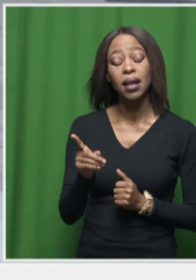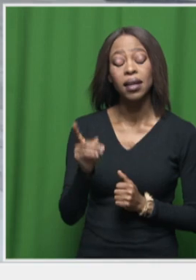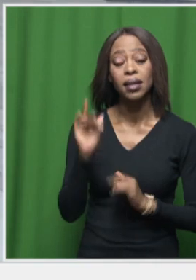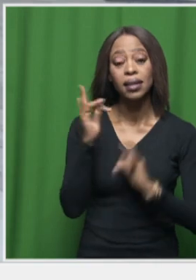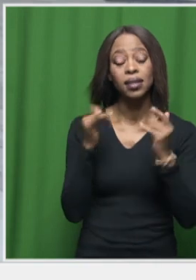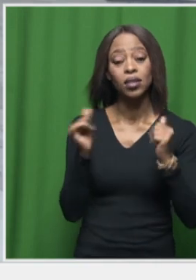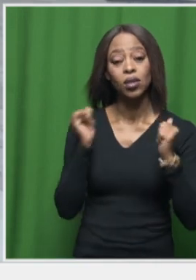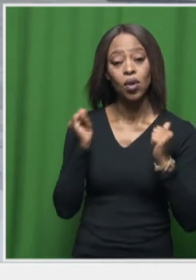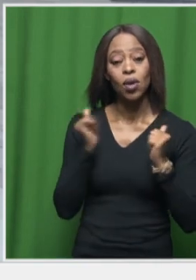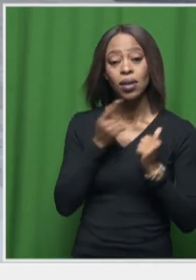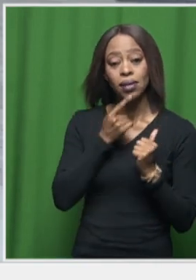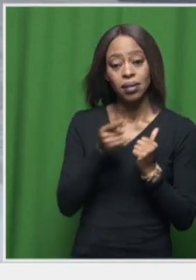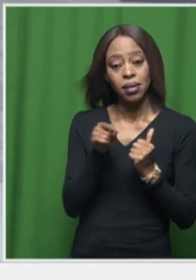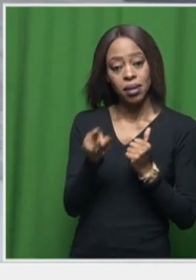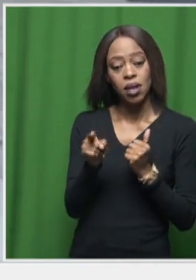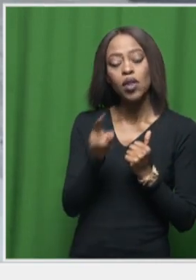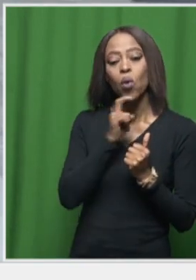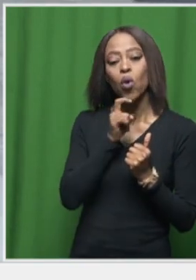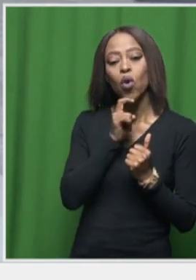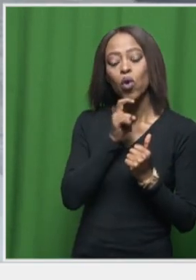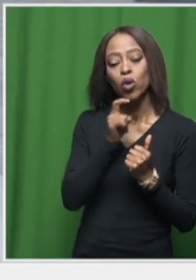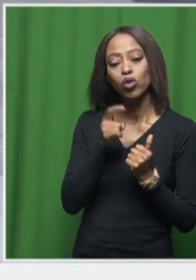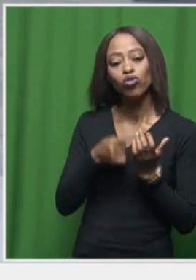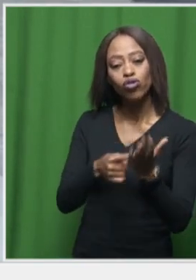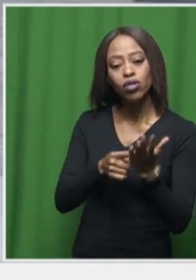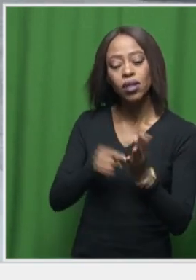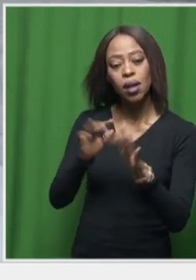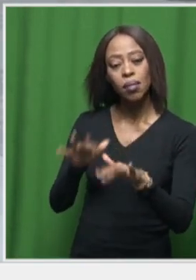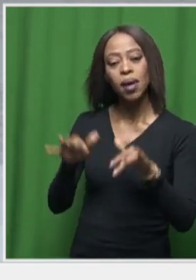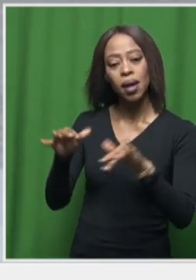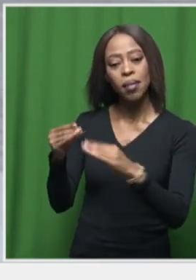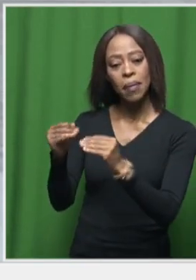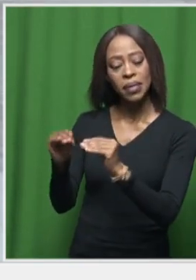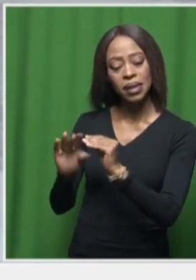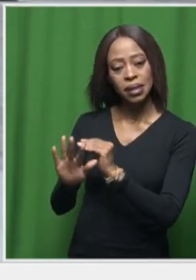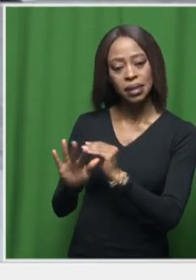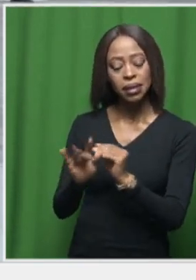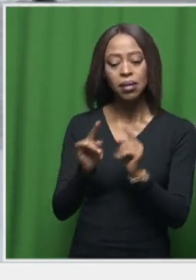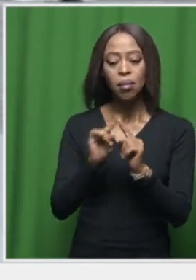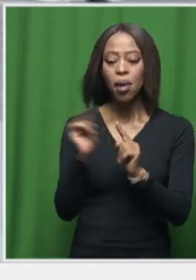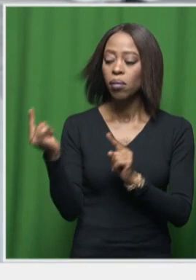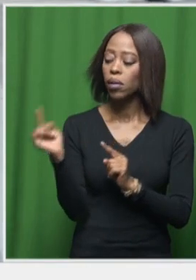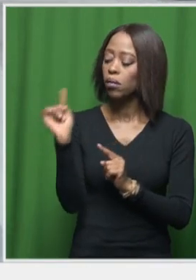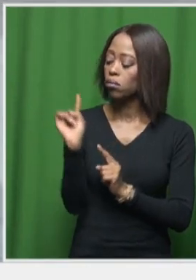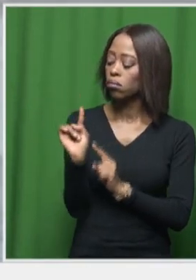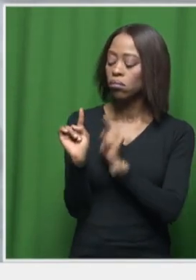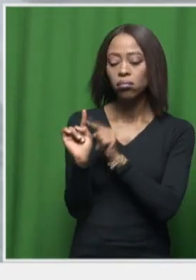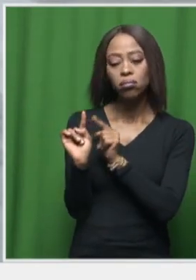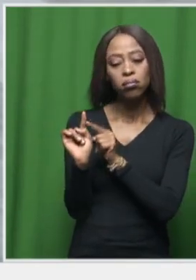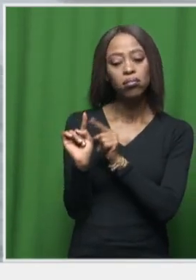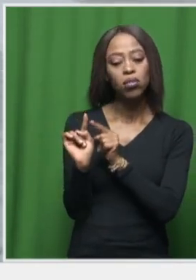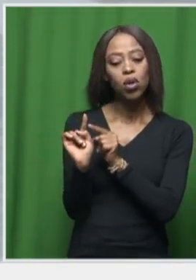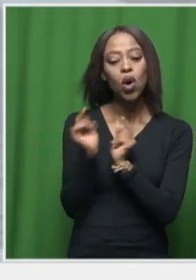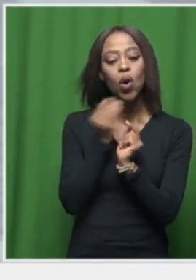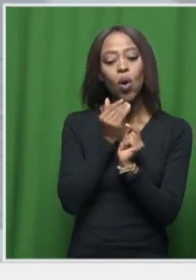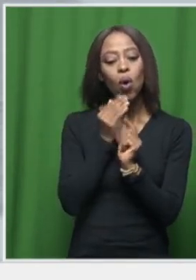declared the parliamentary precinct. But to talk to us more about that, Leanne, I am joined by the